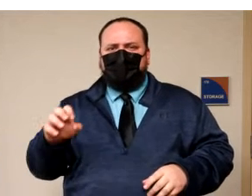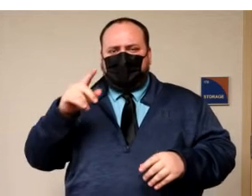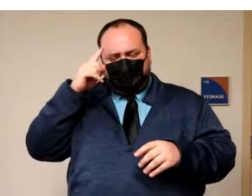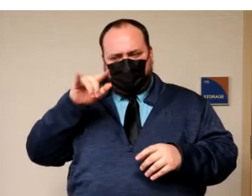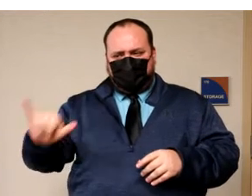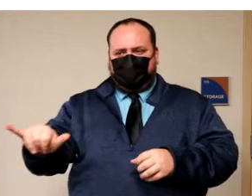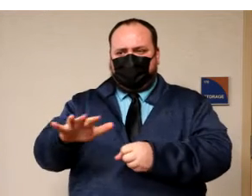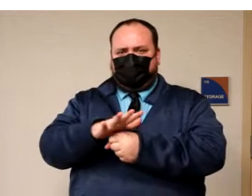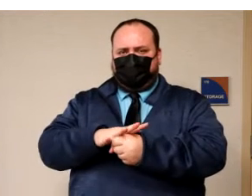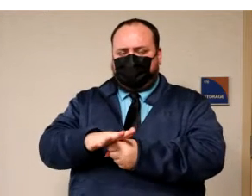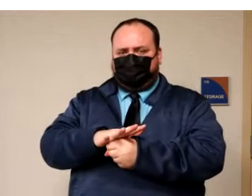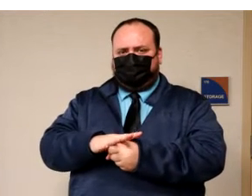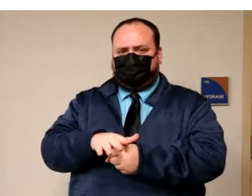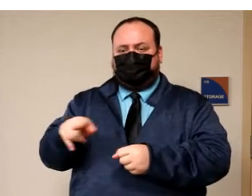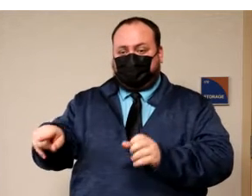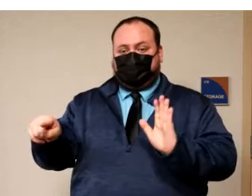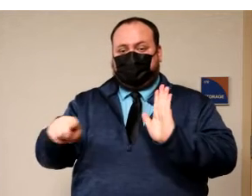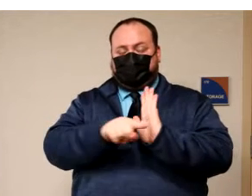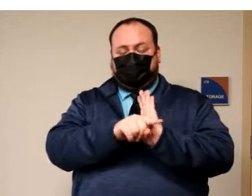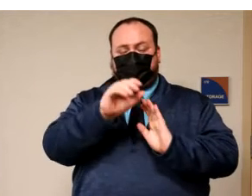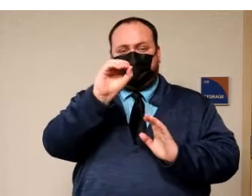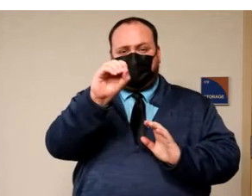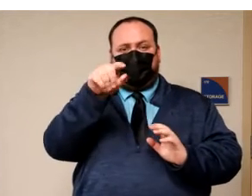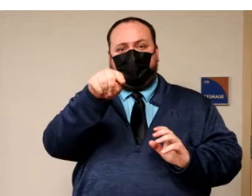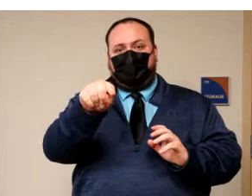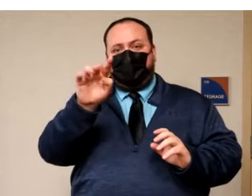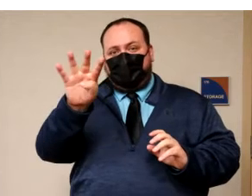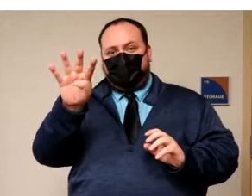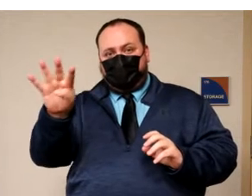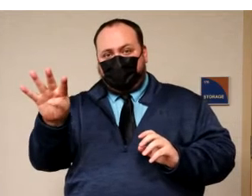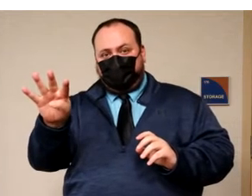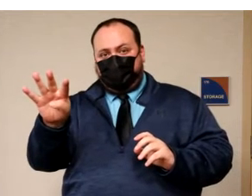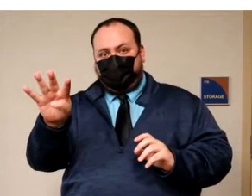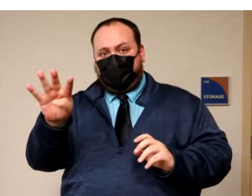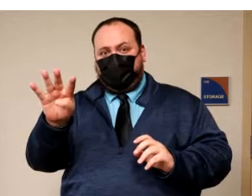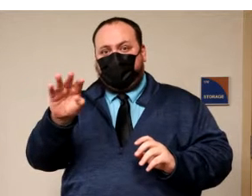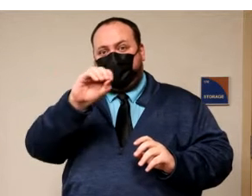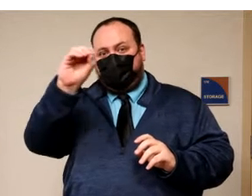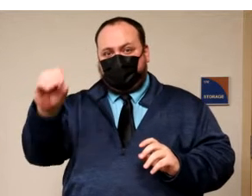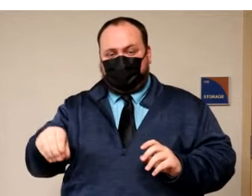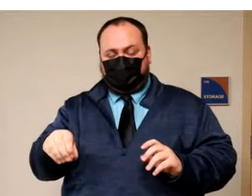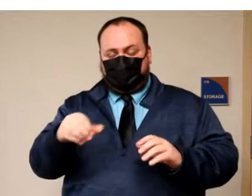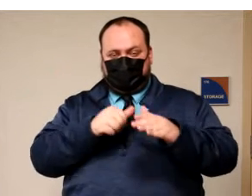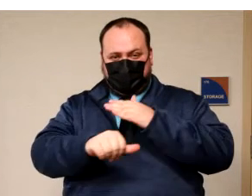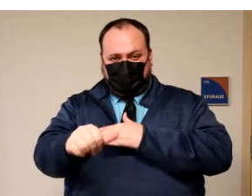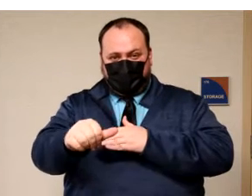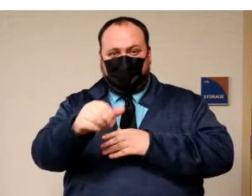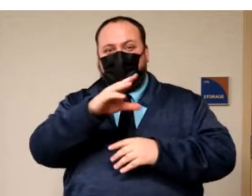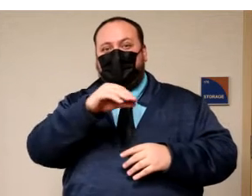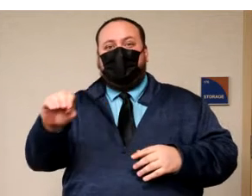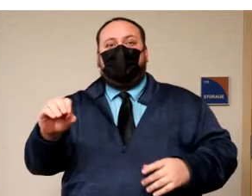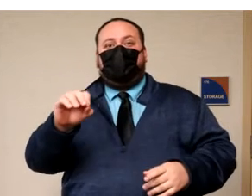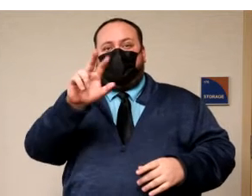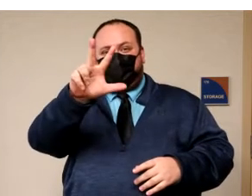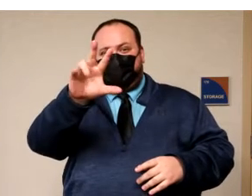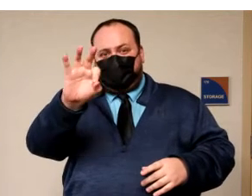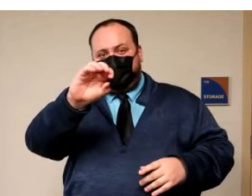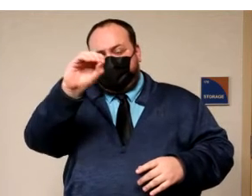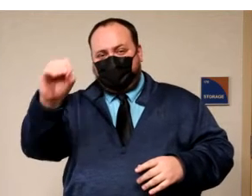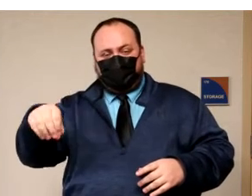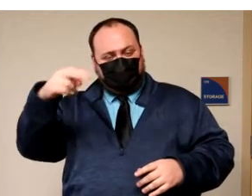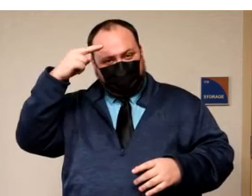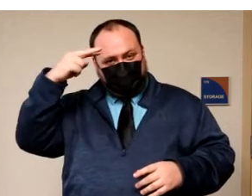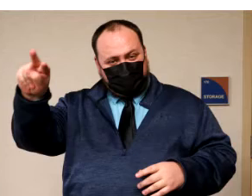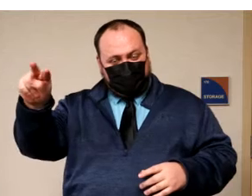one is negative 0.44% under deviation, 39% Hispanic. You can see this